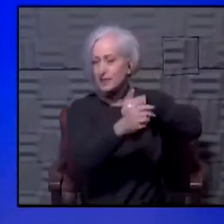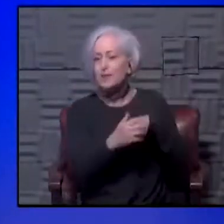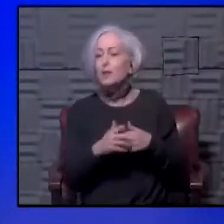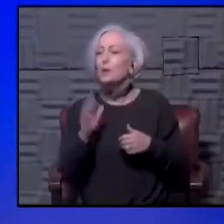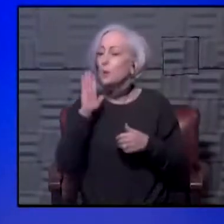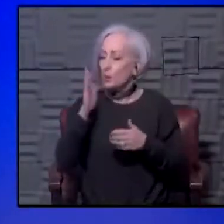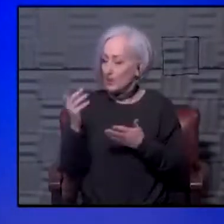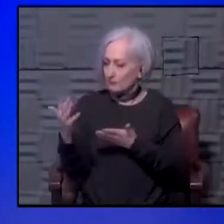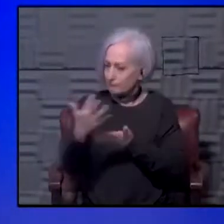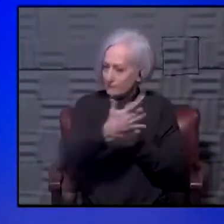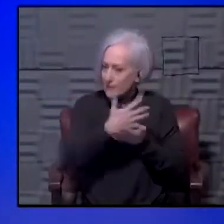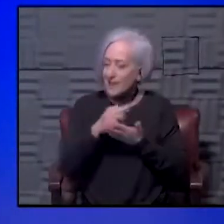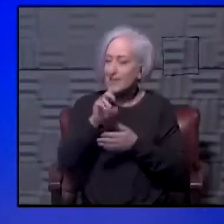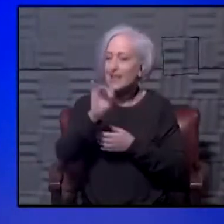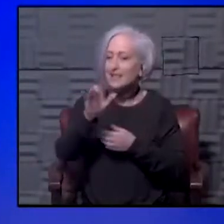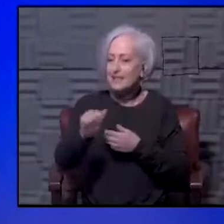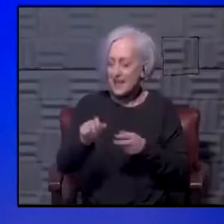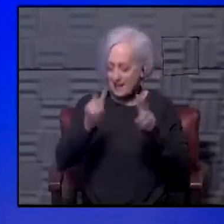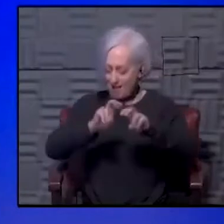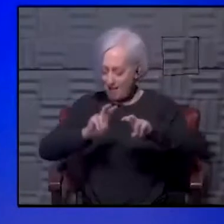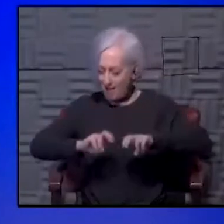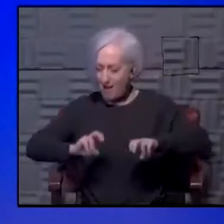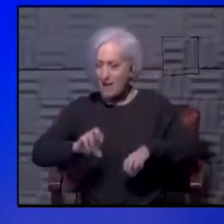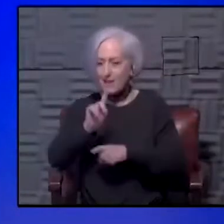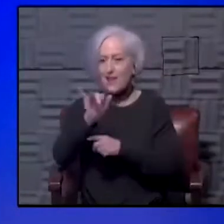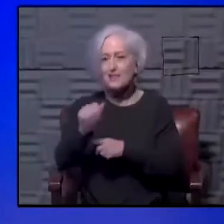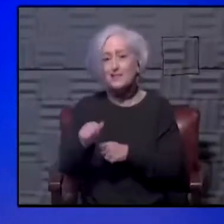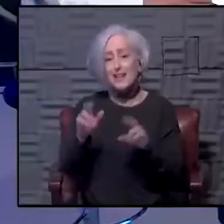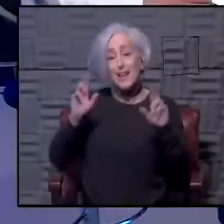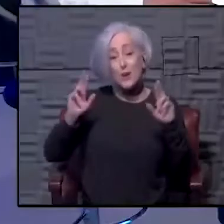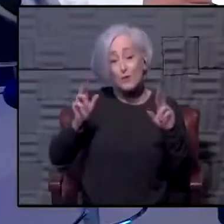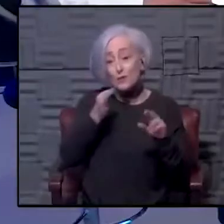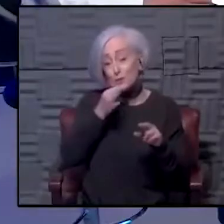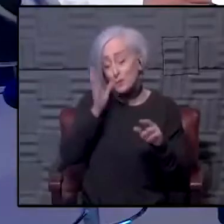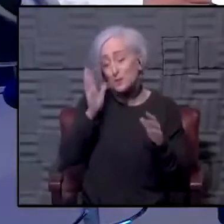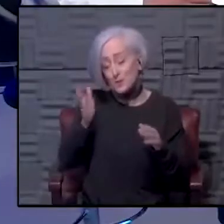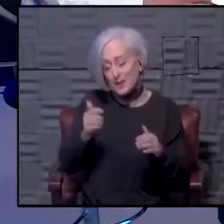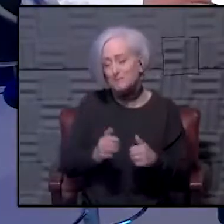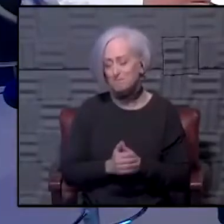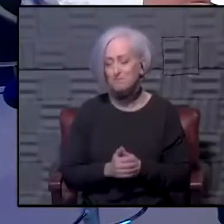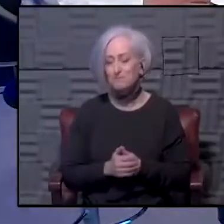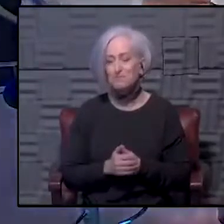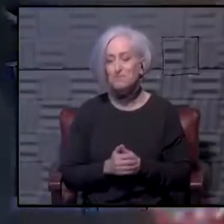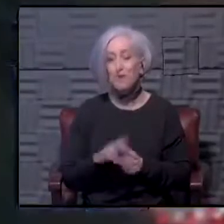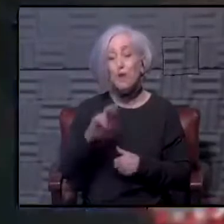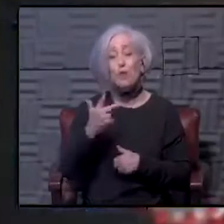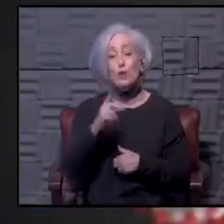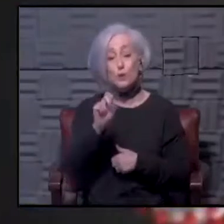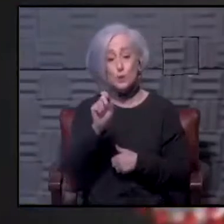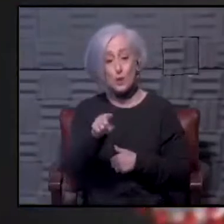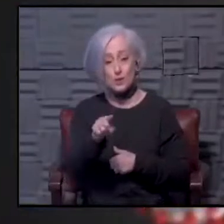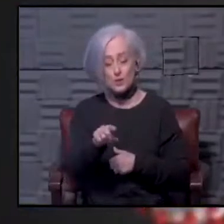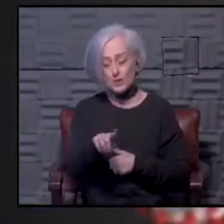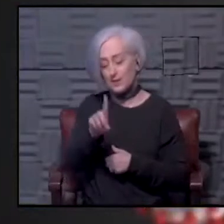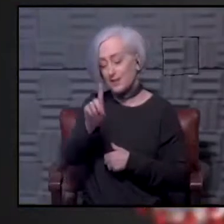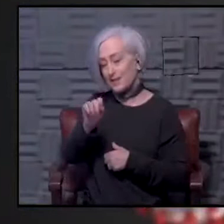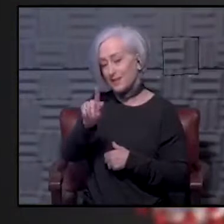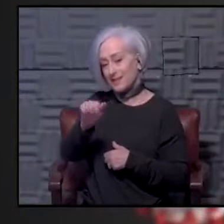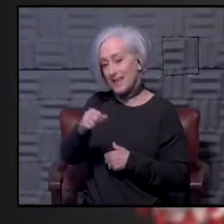the data and analyze the data, and hopefully we can get to doing those things. All right, question 3. When the data reads that the